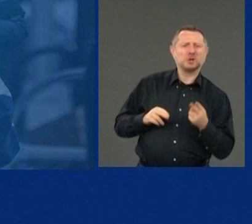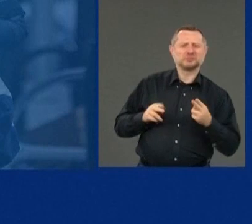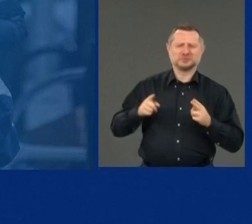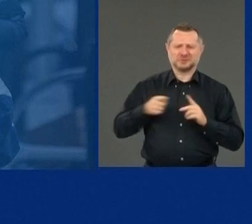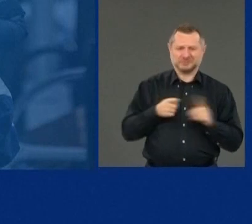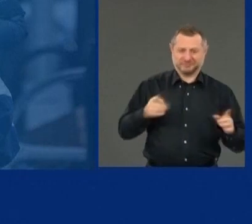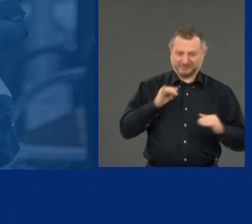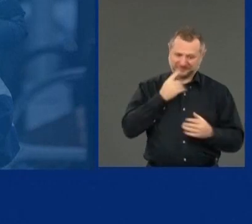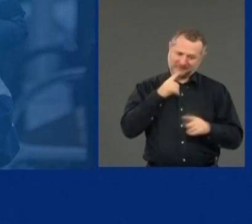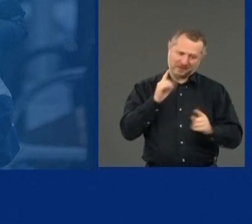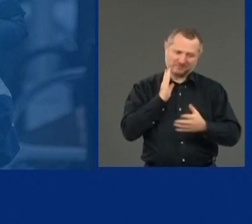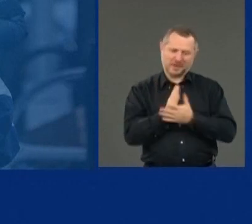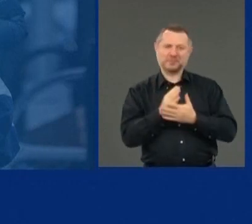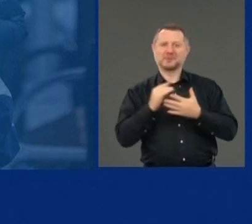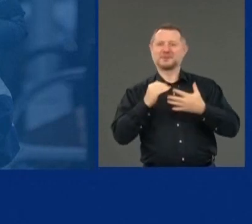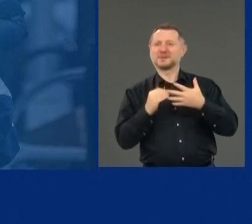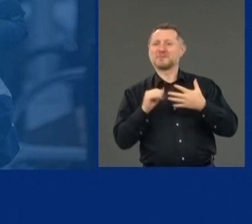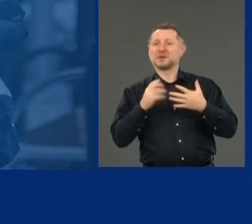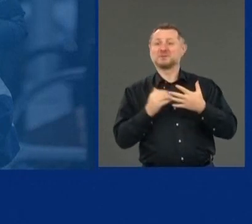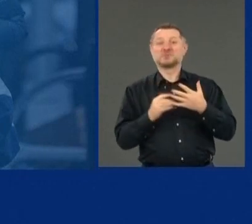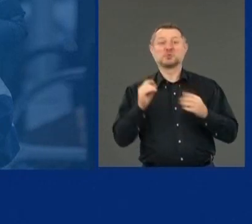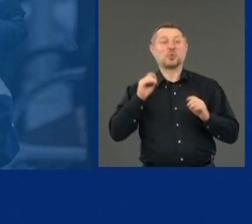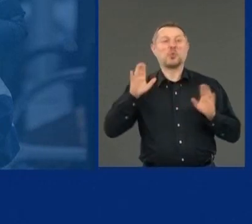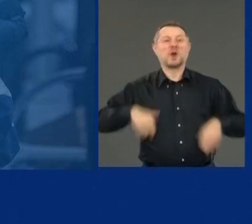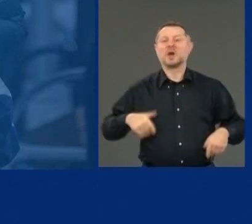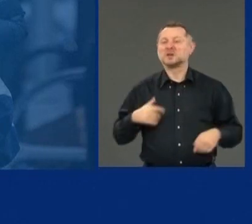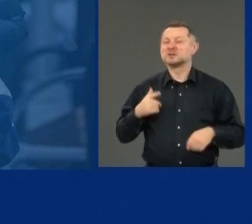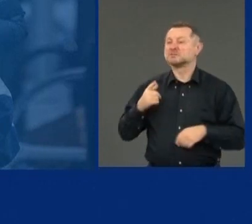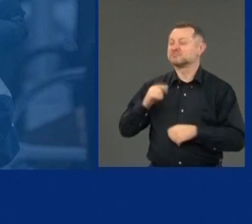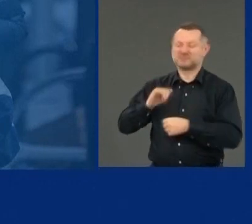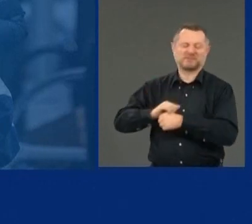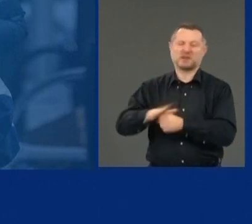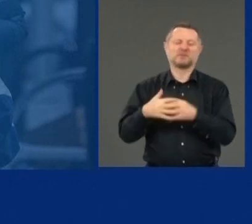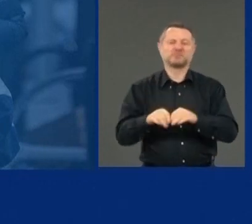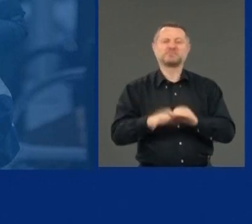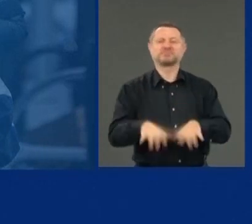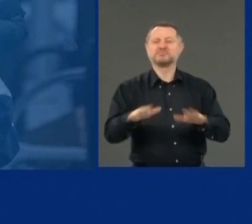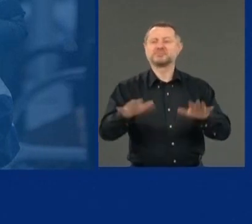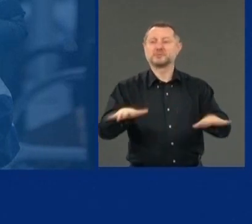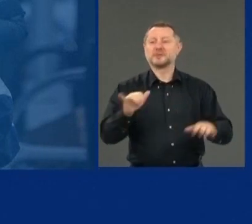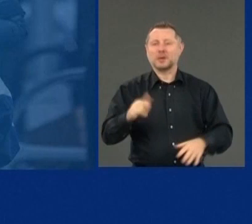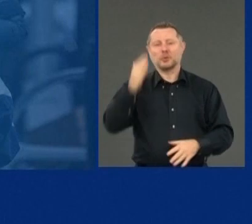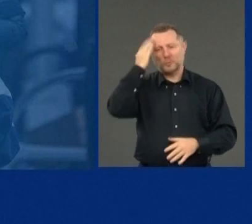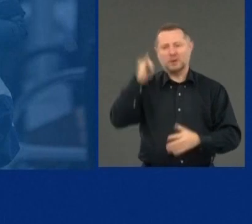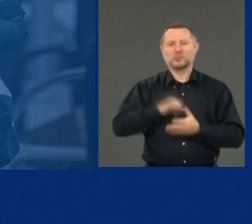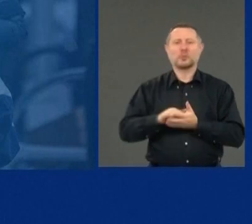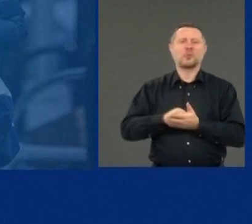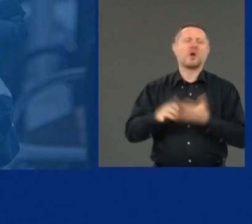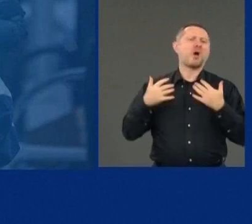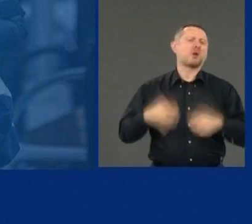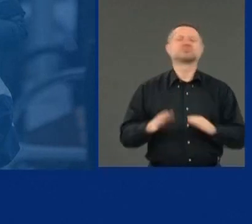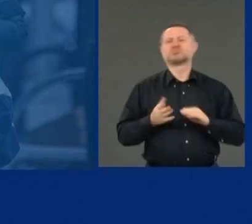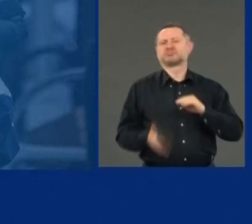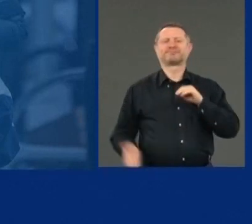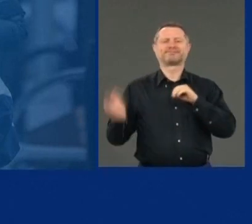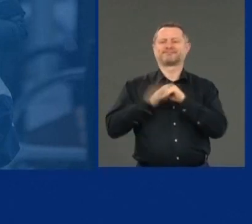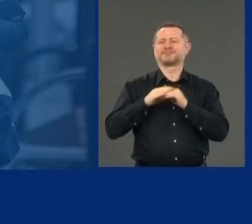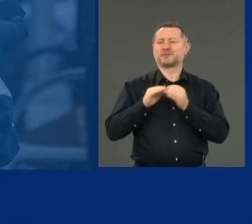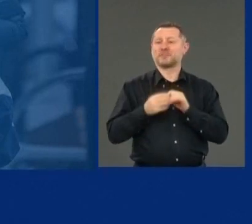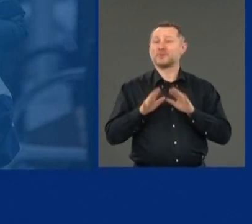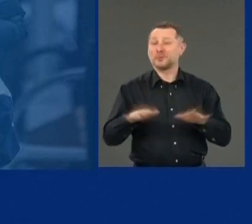they brought the virus to New York, and that's why the New York number was so high. We didn't have the